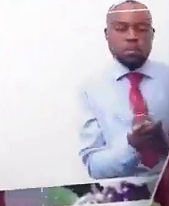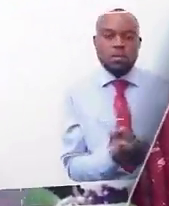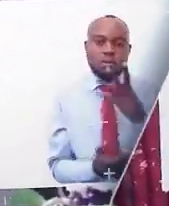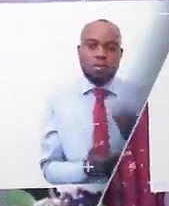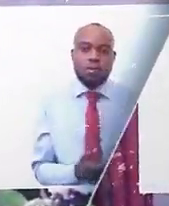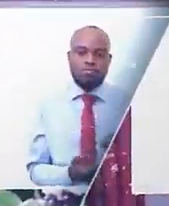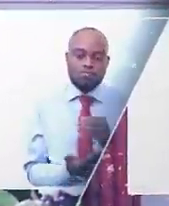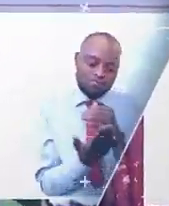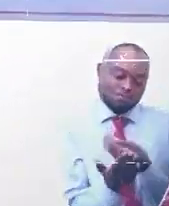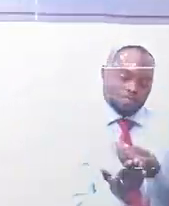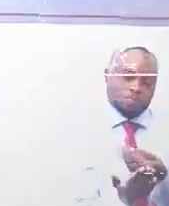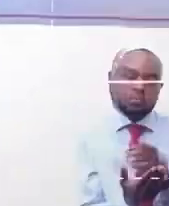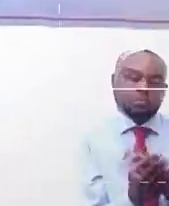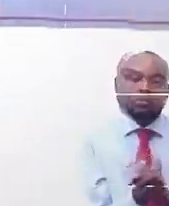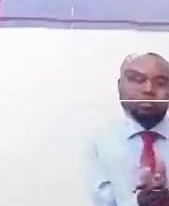go deep or firm.